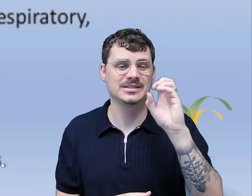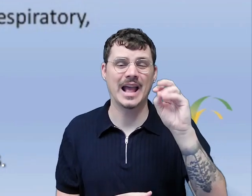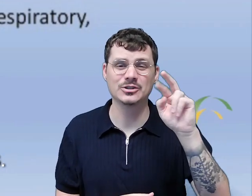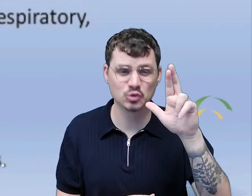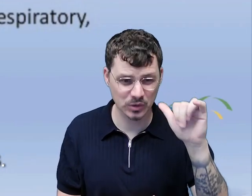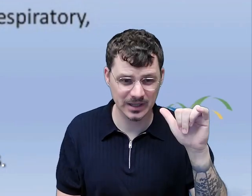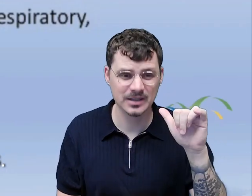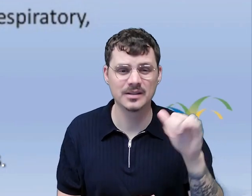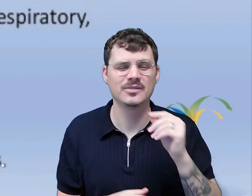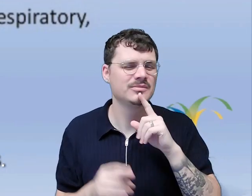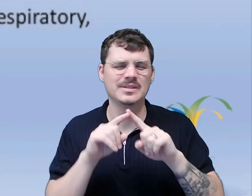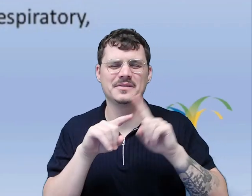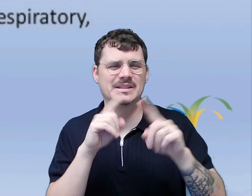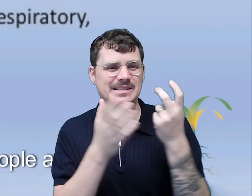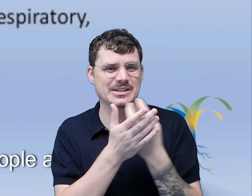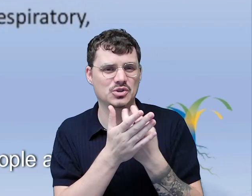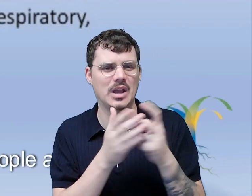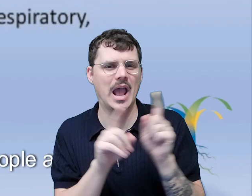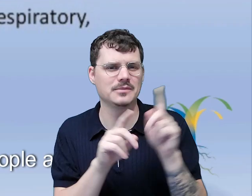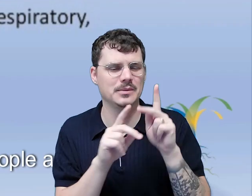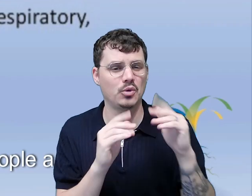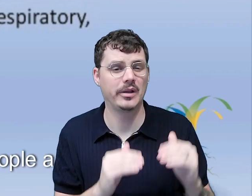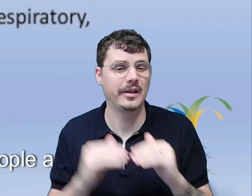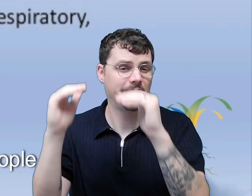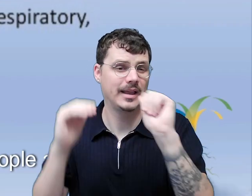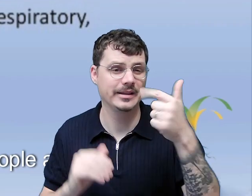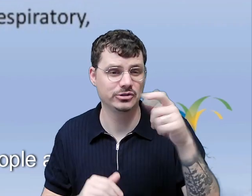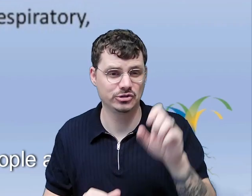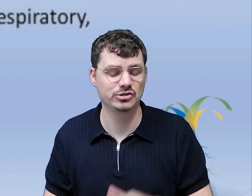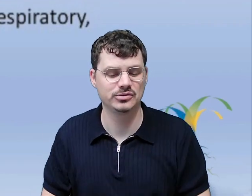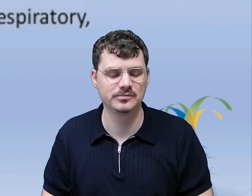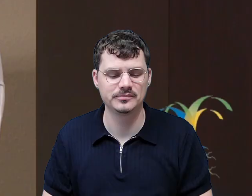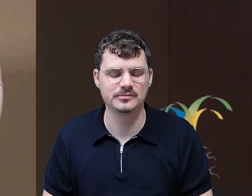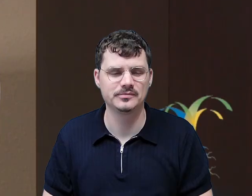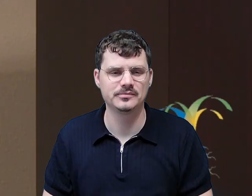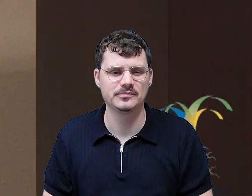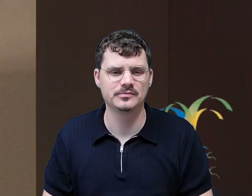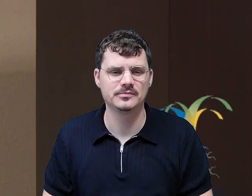digestive problems, sensory problems, and different kinds of seizures as people age.